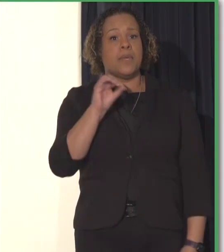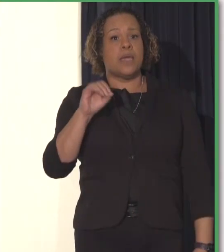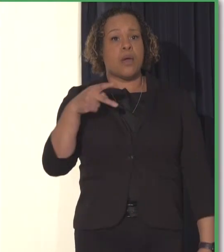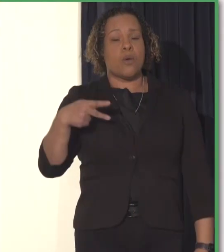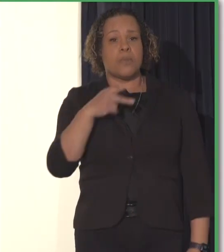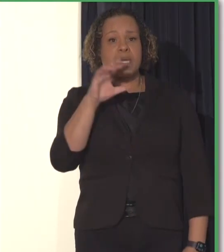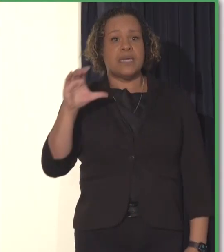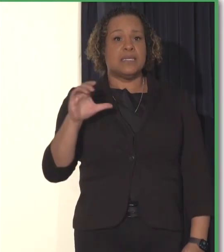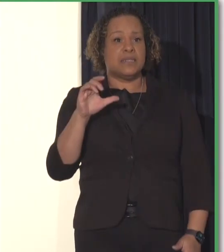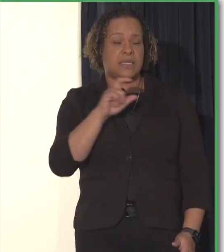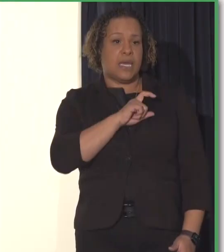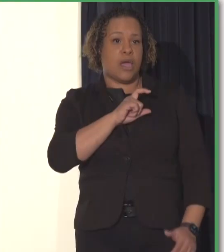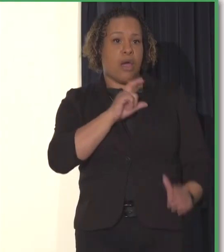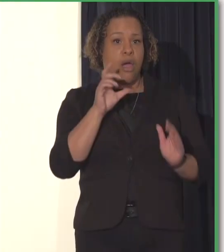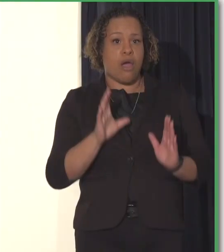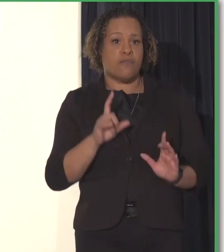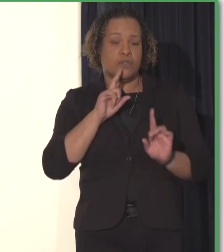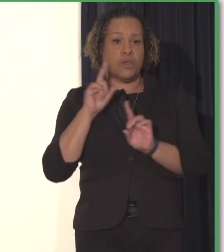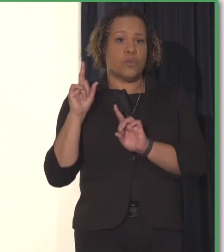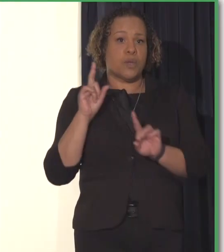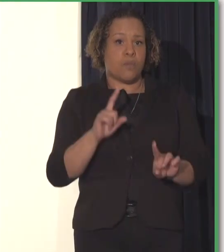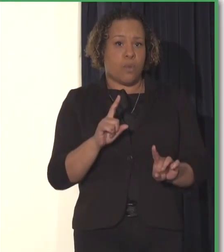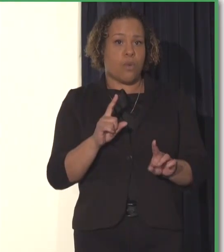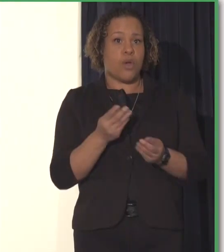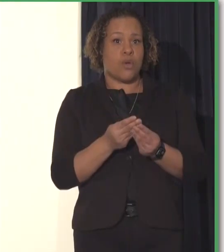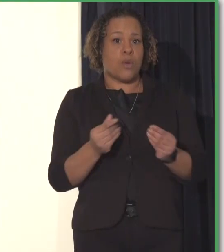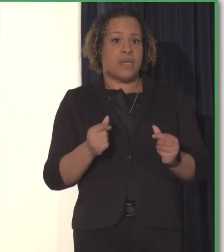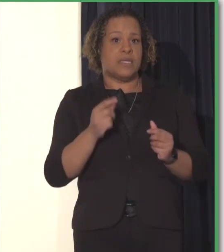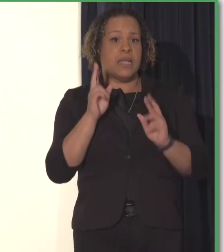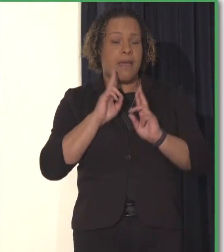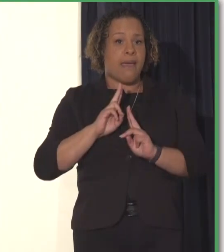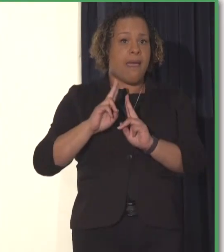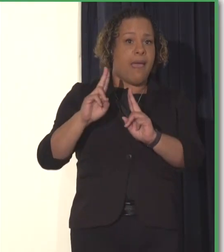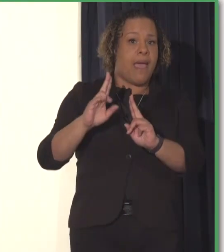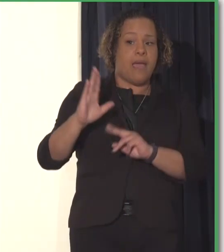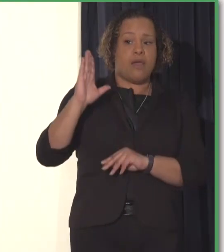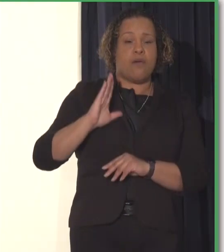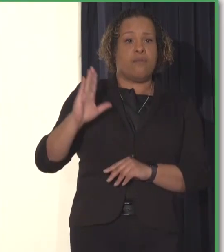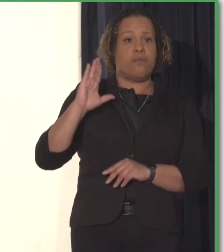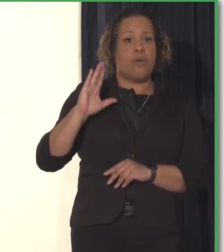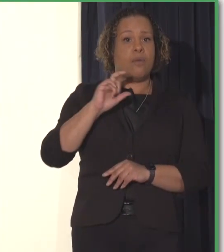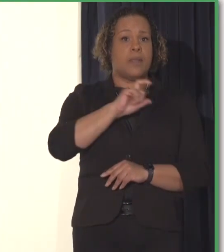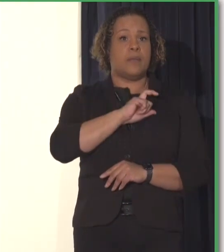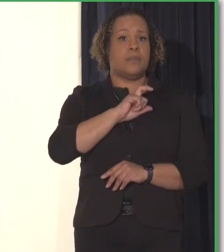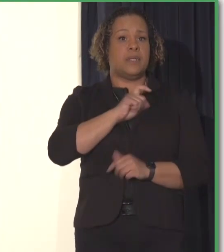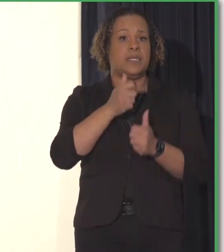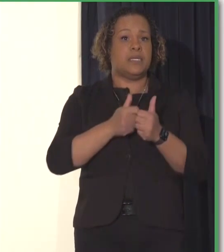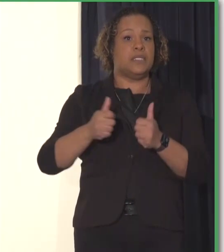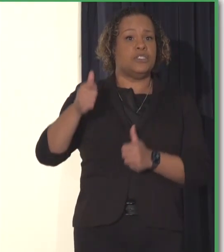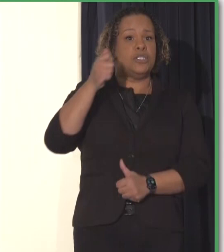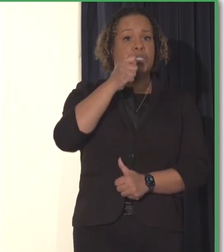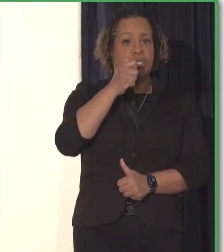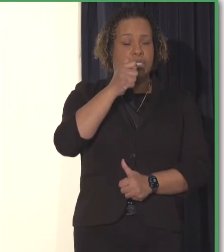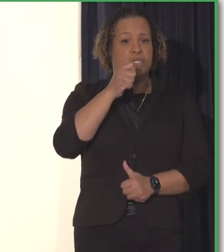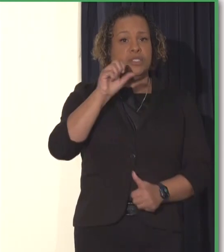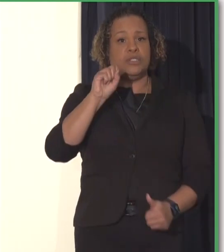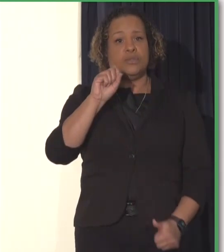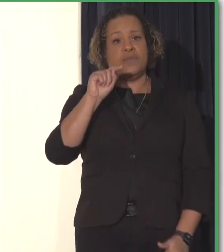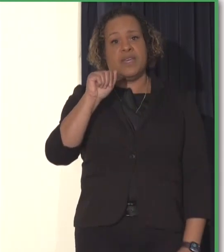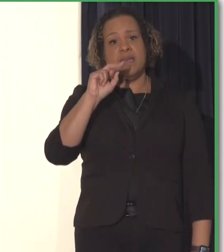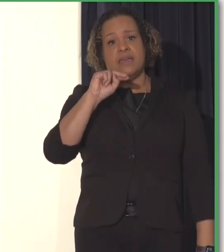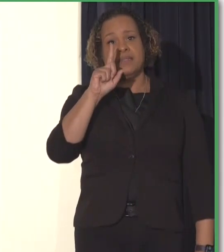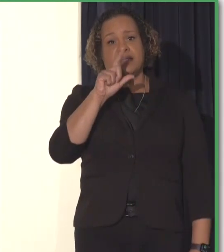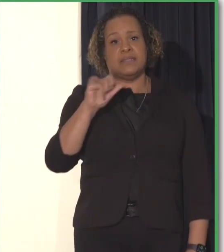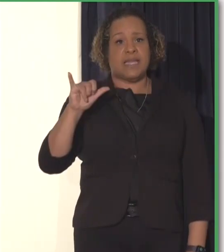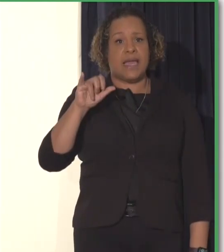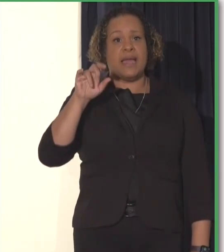BOPC Officers Report Resolution honoring former Detroit Police Chief of Police Stanley Knox.